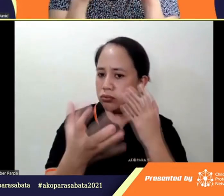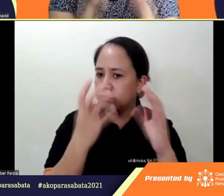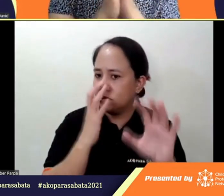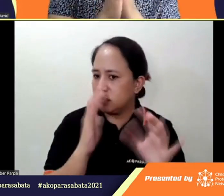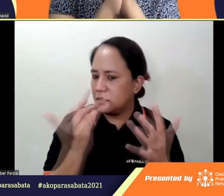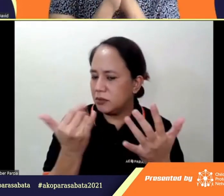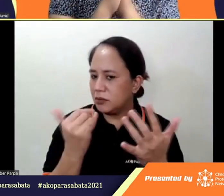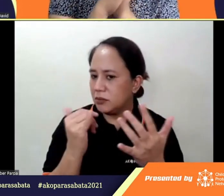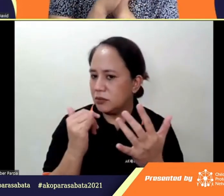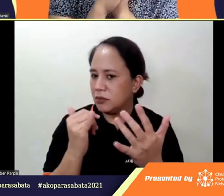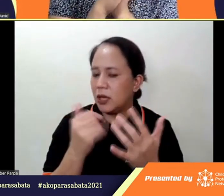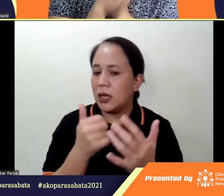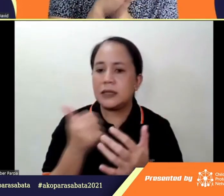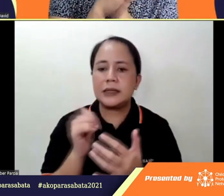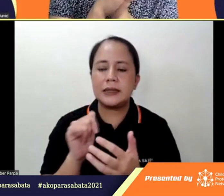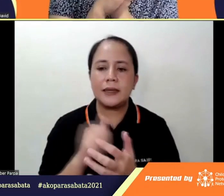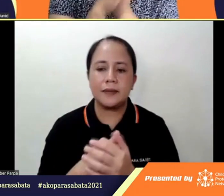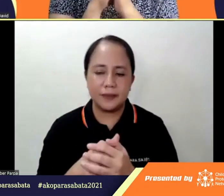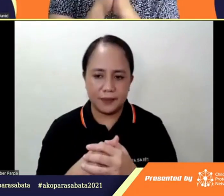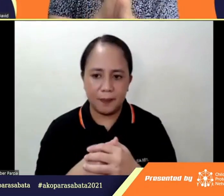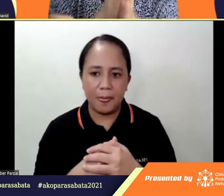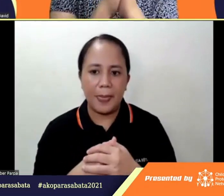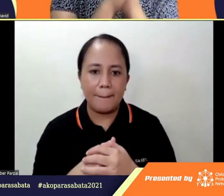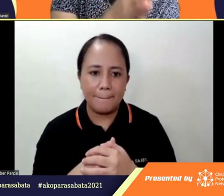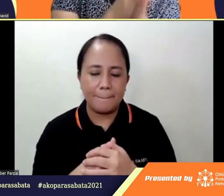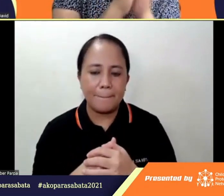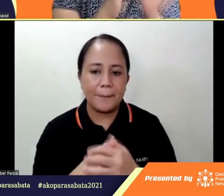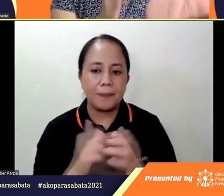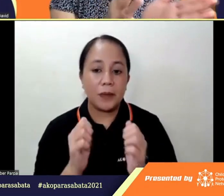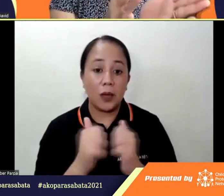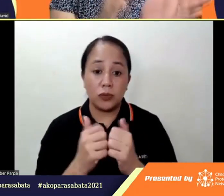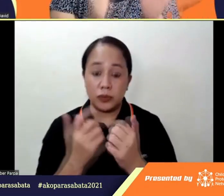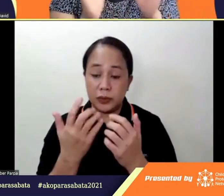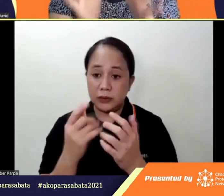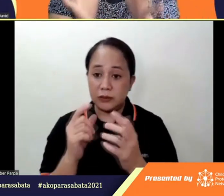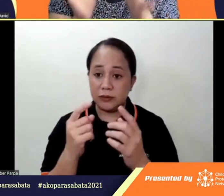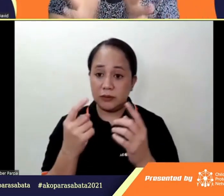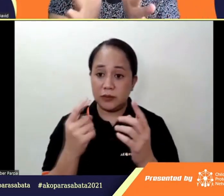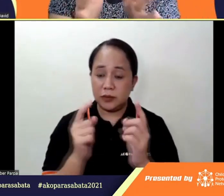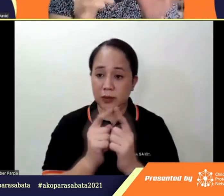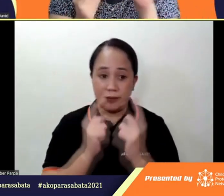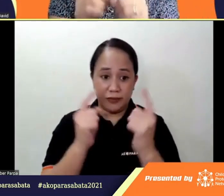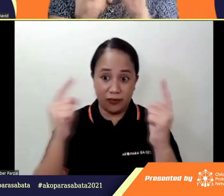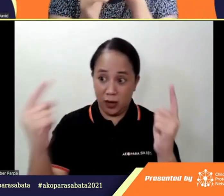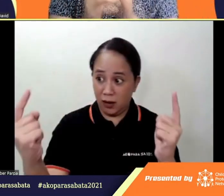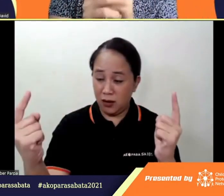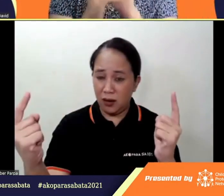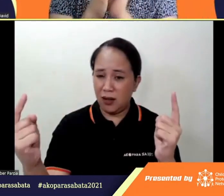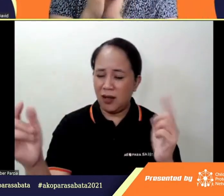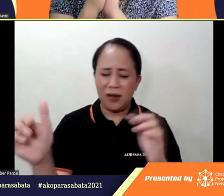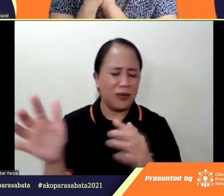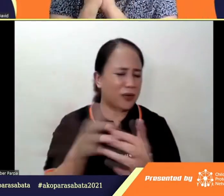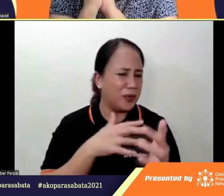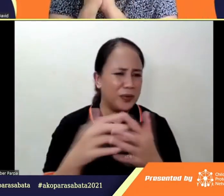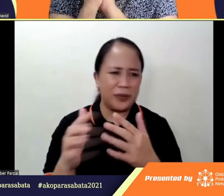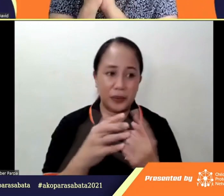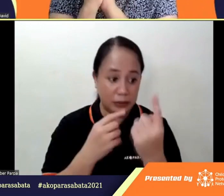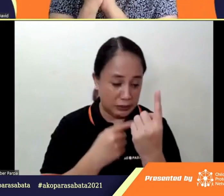At ipinakita nito sa akin na gaano man tayo kalayo sa isa't isa, hindi tayo